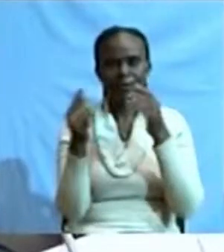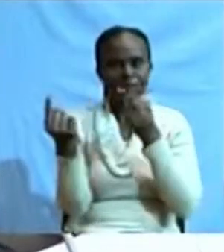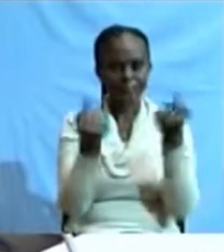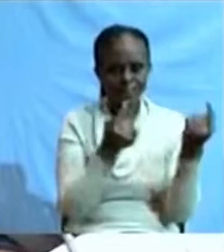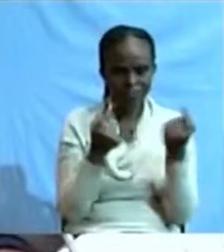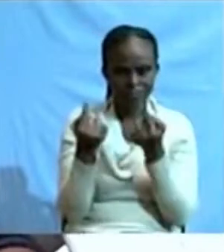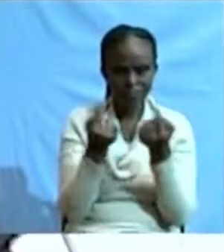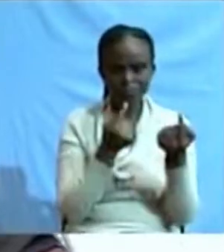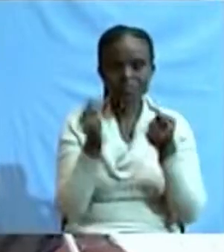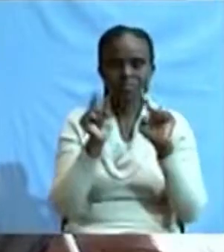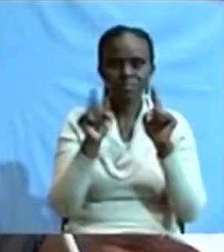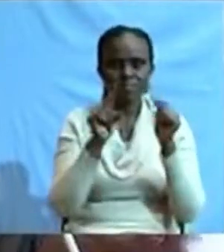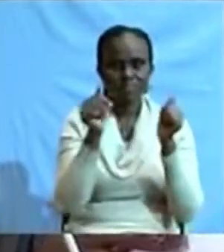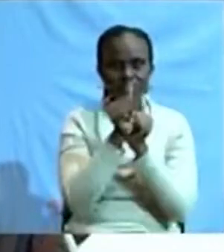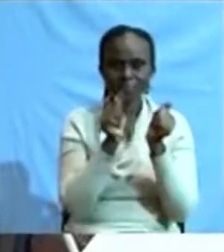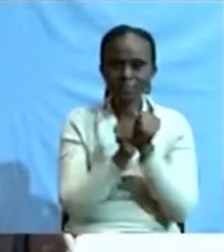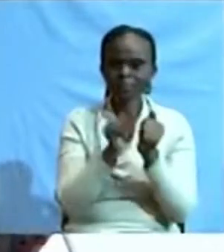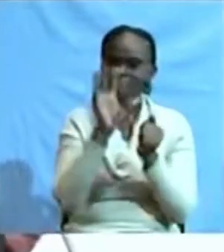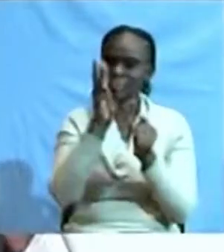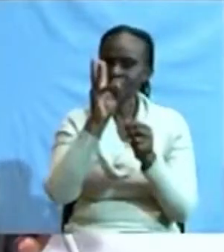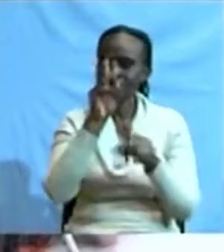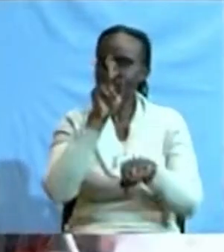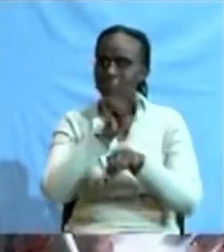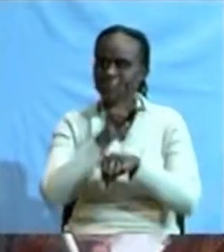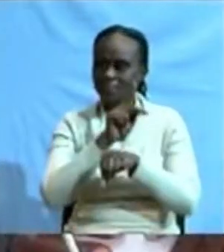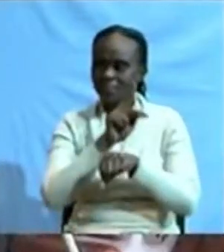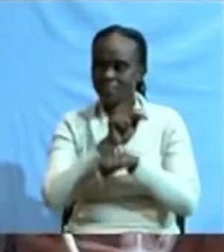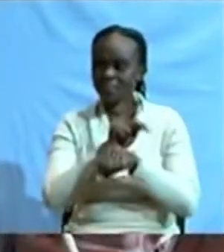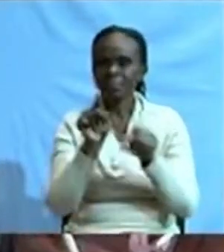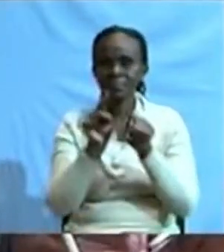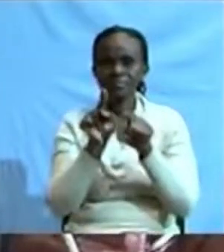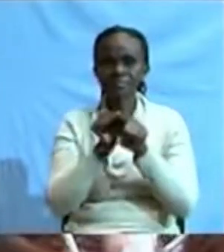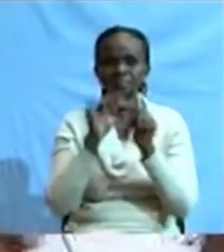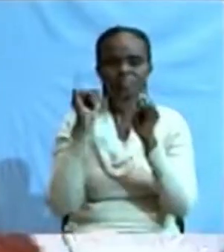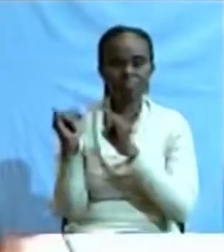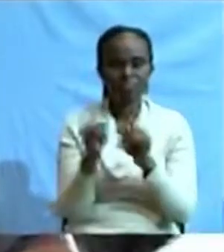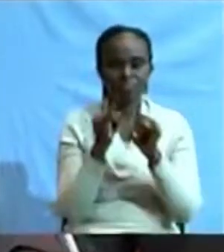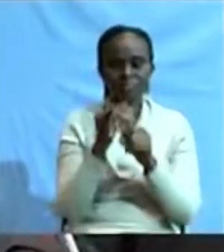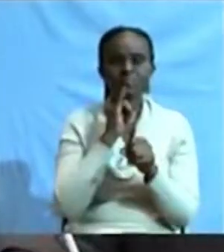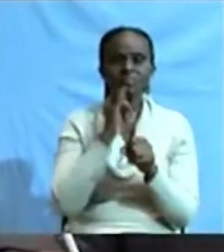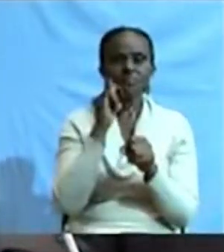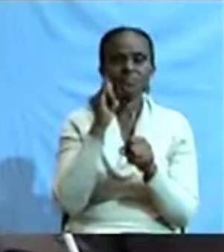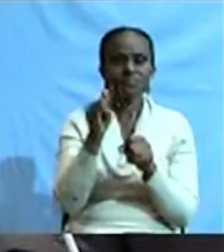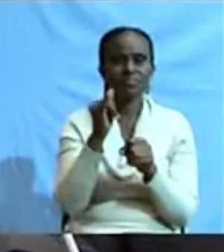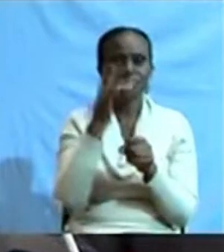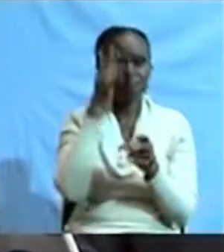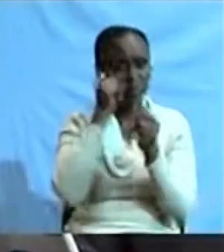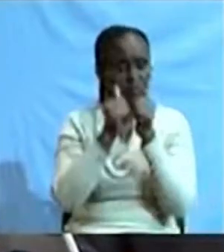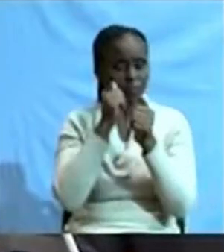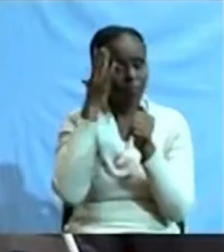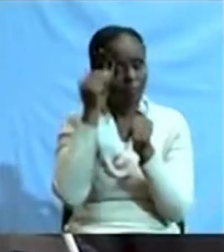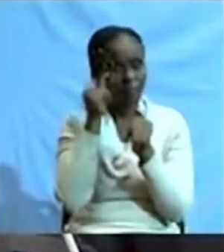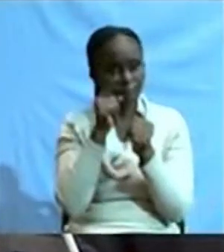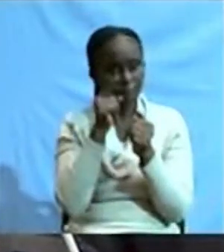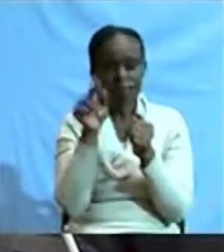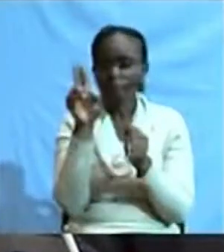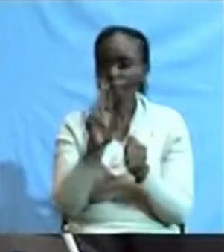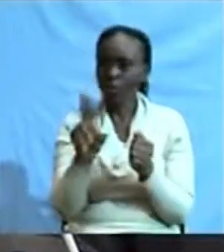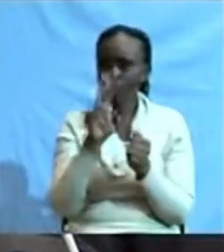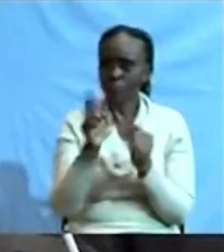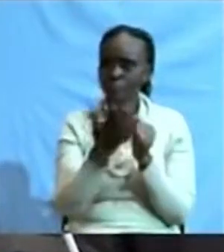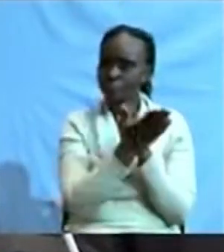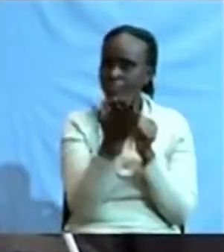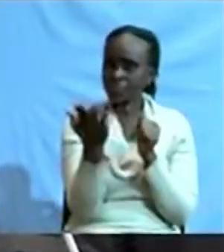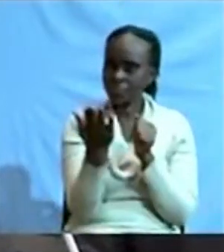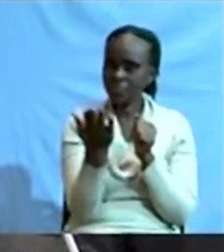situation where about 6 projects haven't been implemented because they used